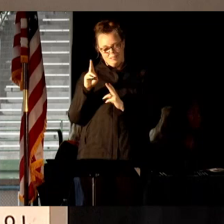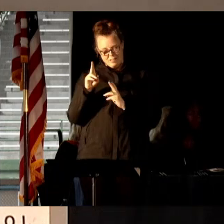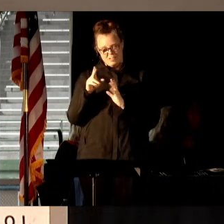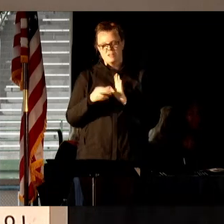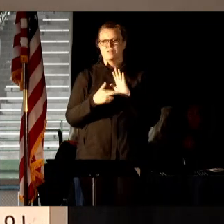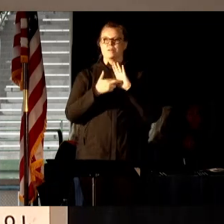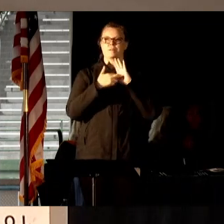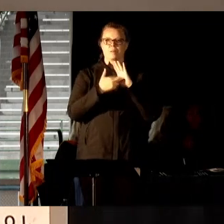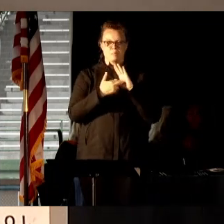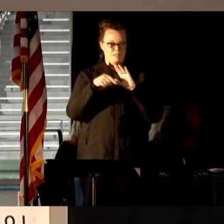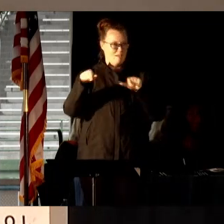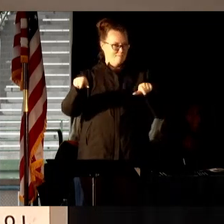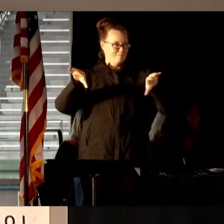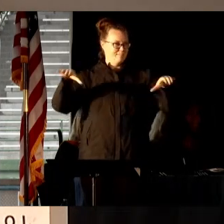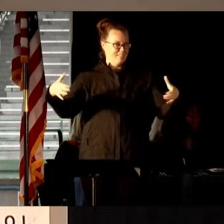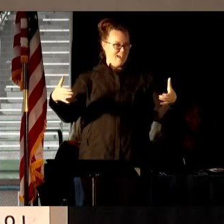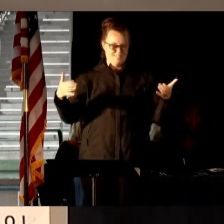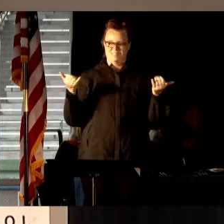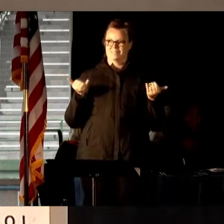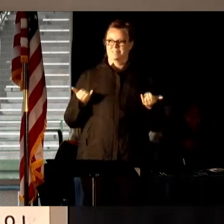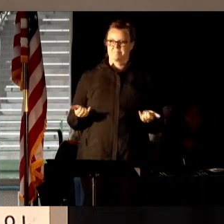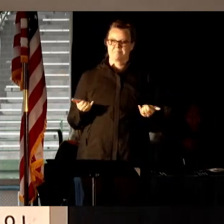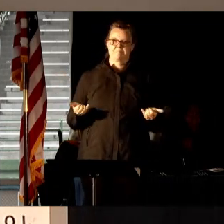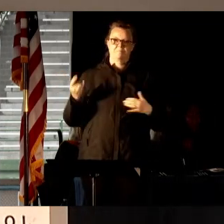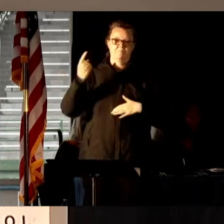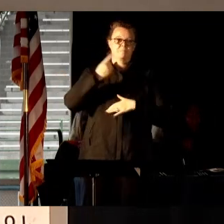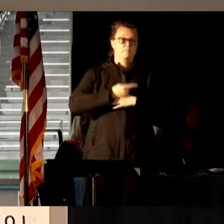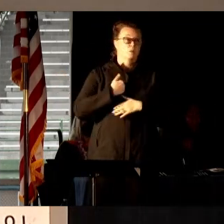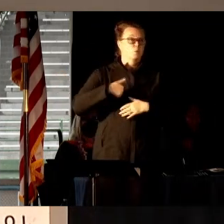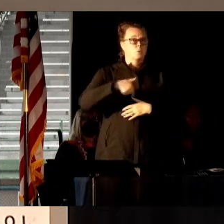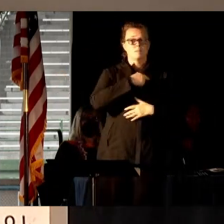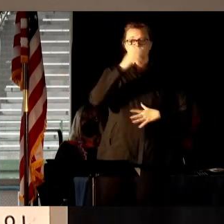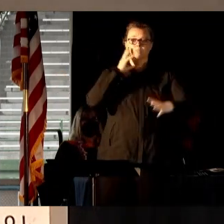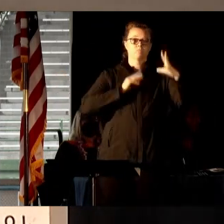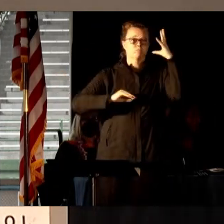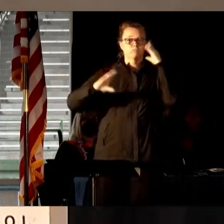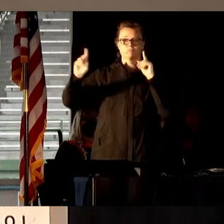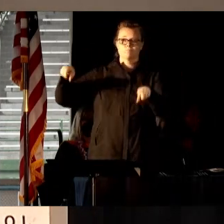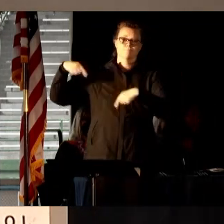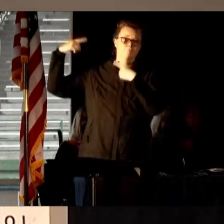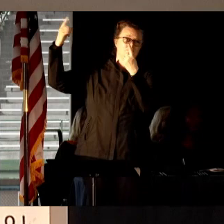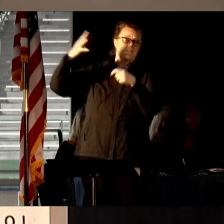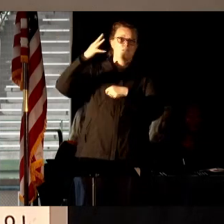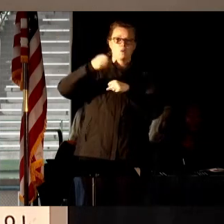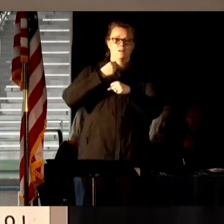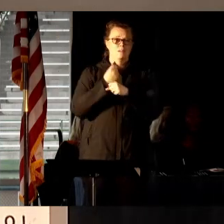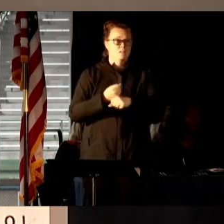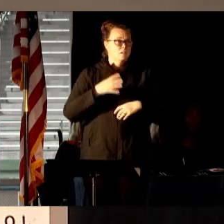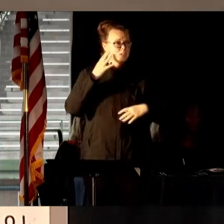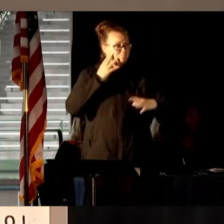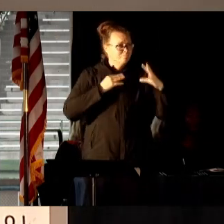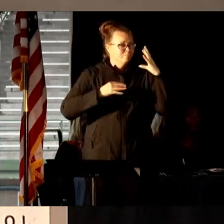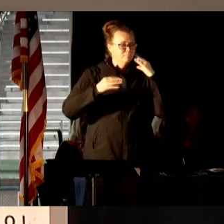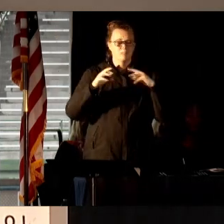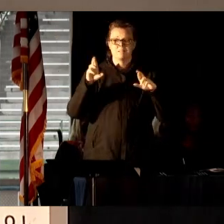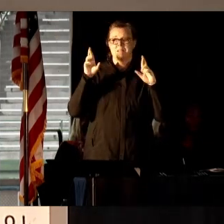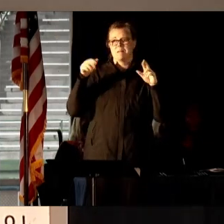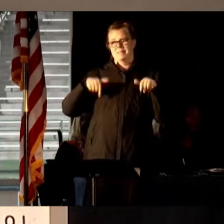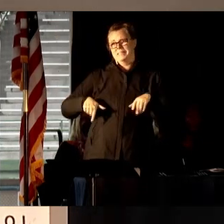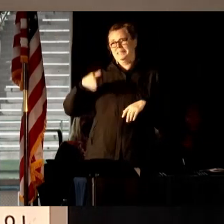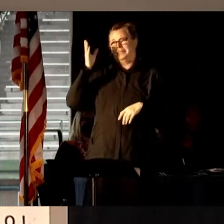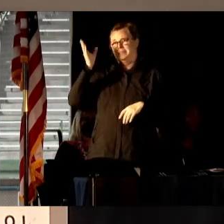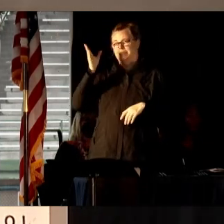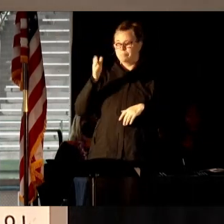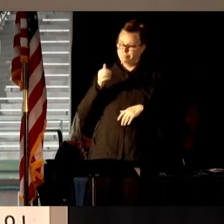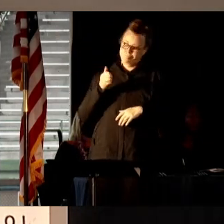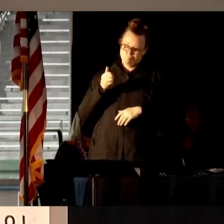my class on this stage. After all that we've gone through together over the past 4 years, I hope I can do us justice. When I